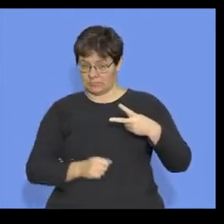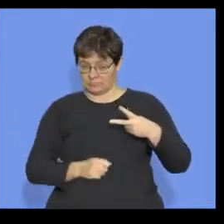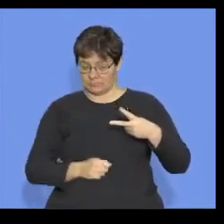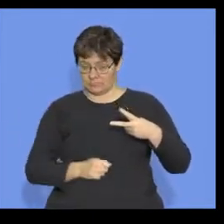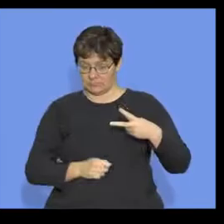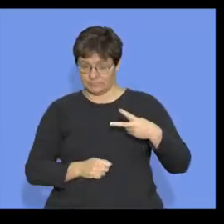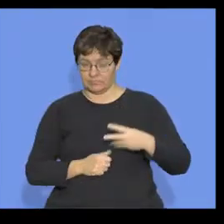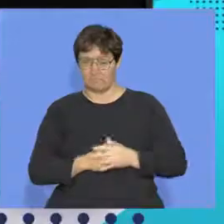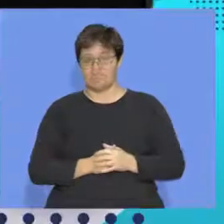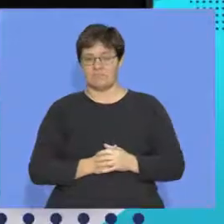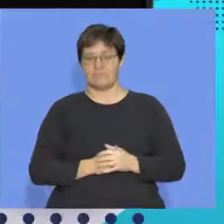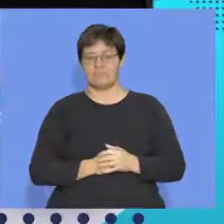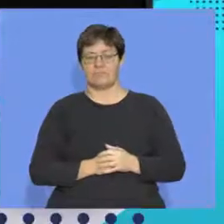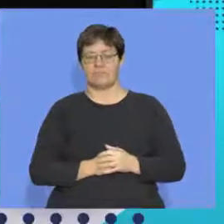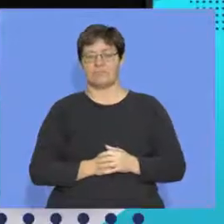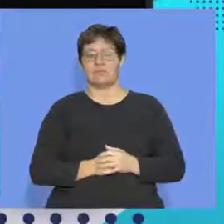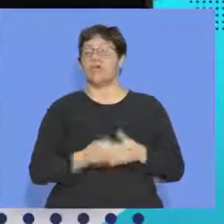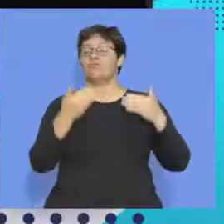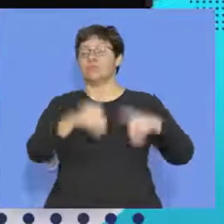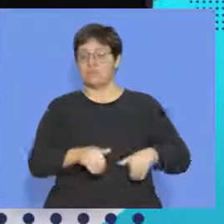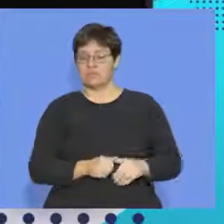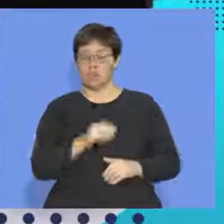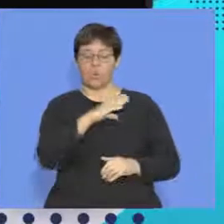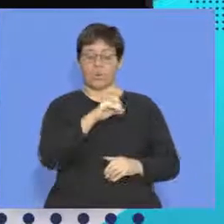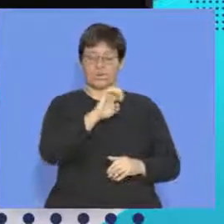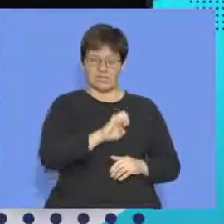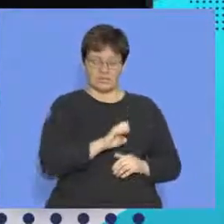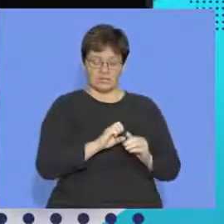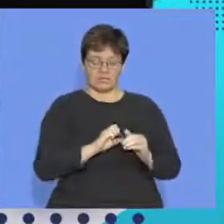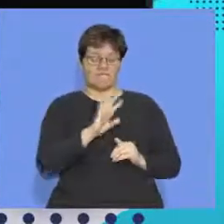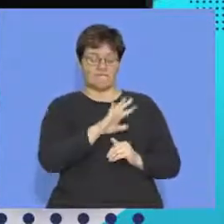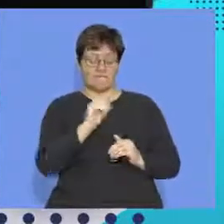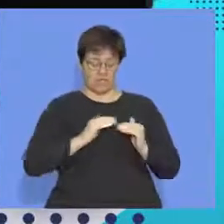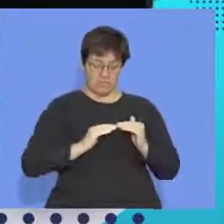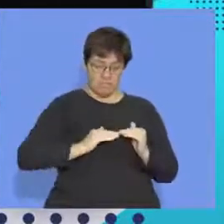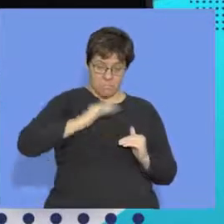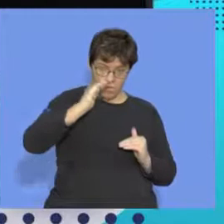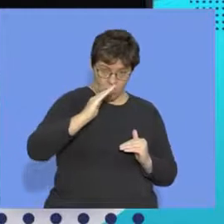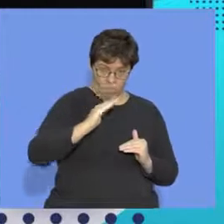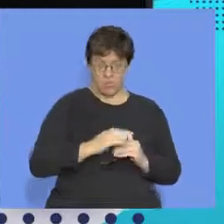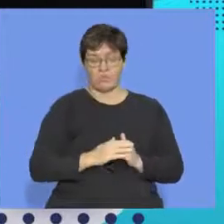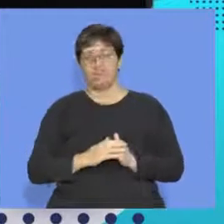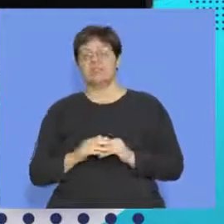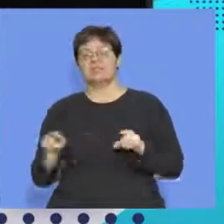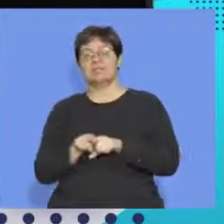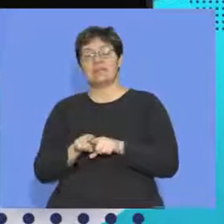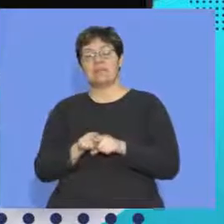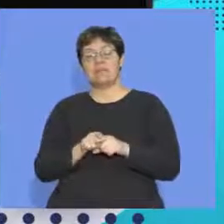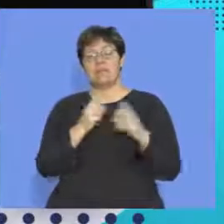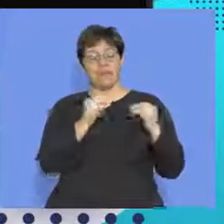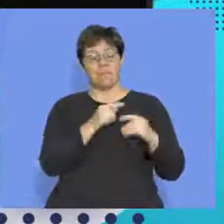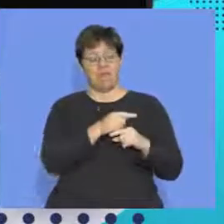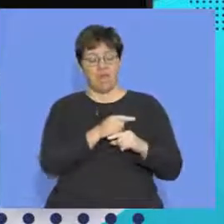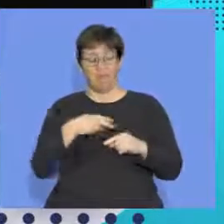allowed. So the restriction here is that our code has to be more than 500, but we cannot repeat